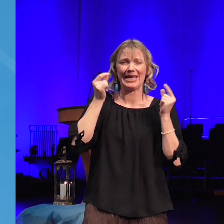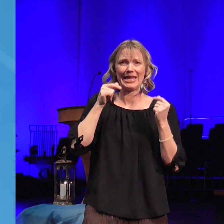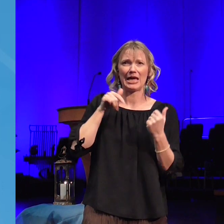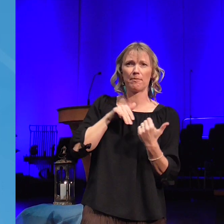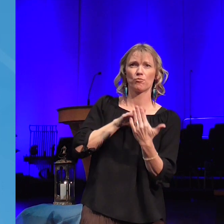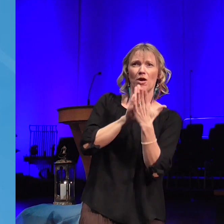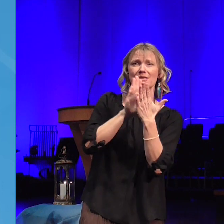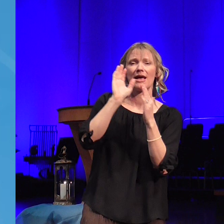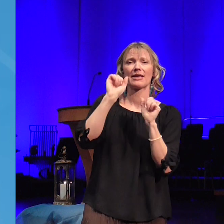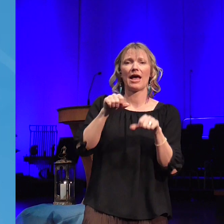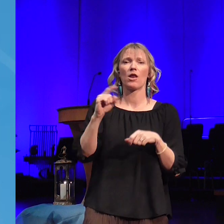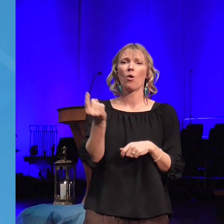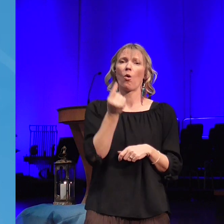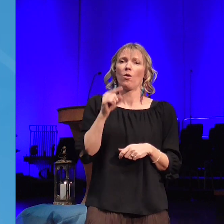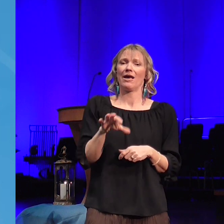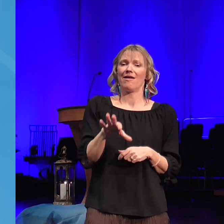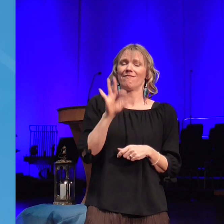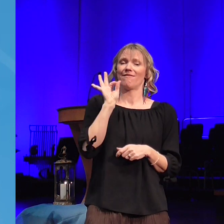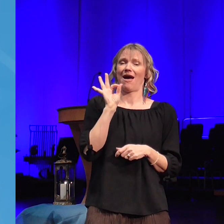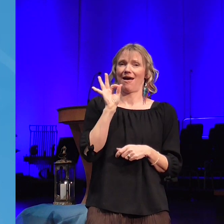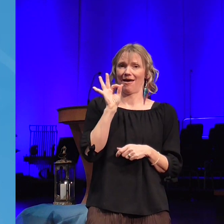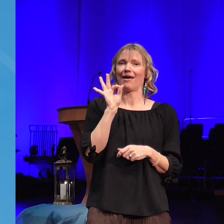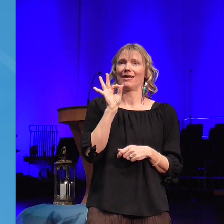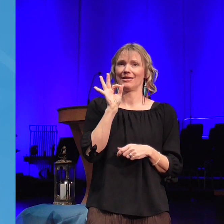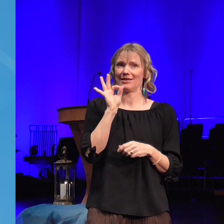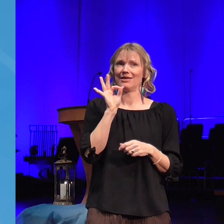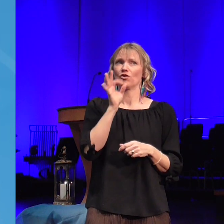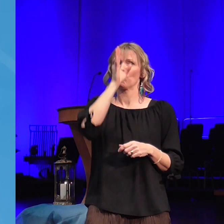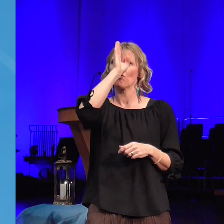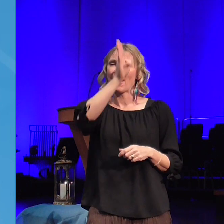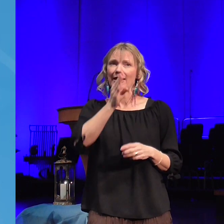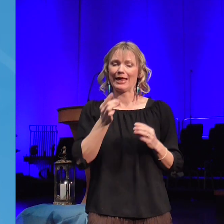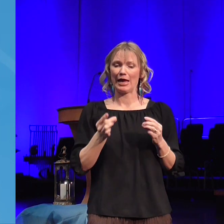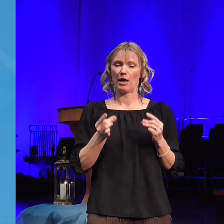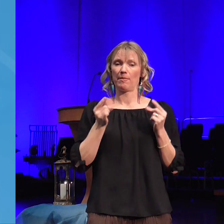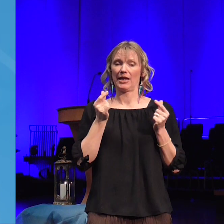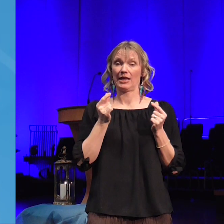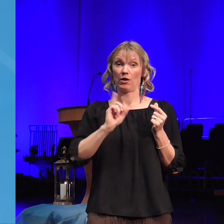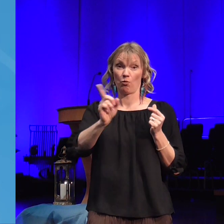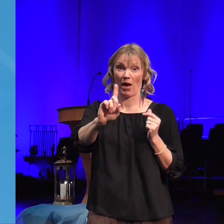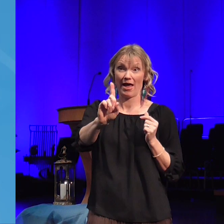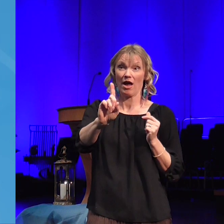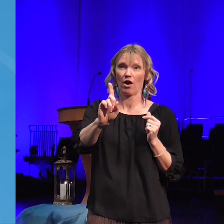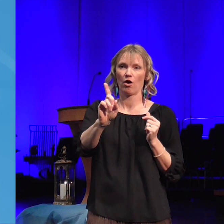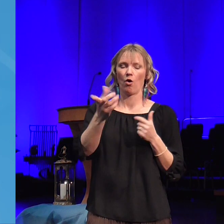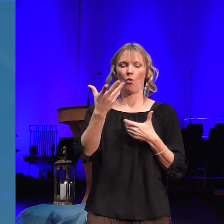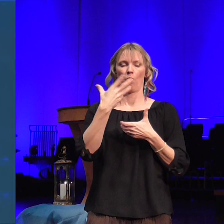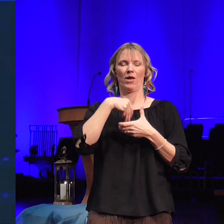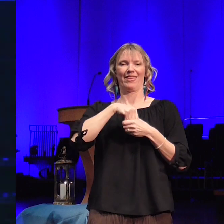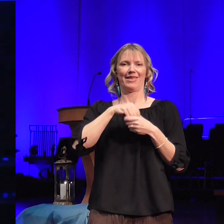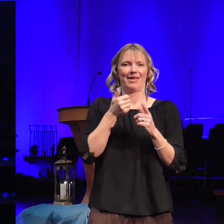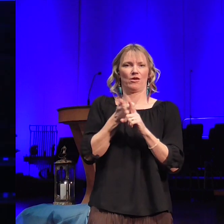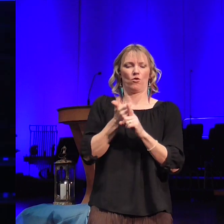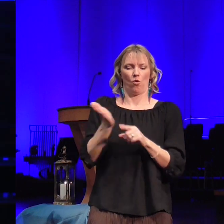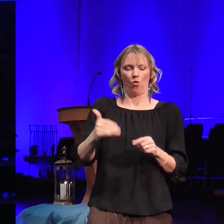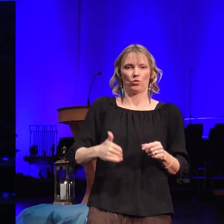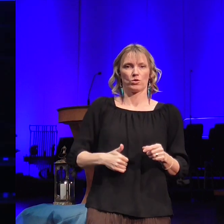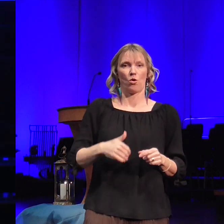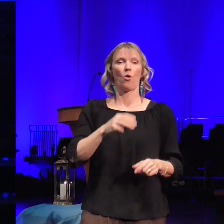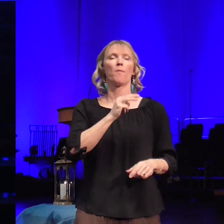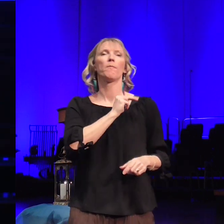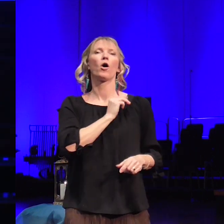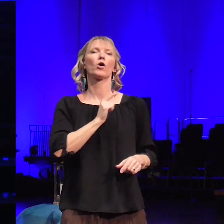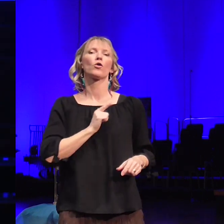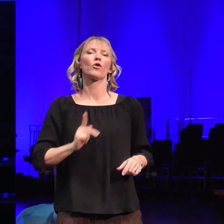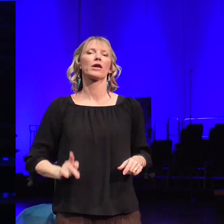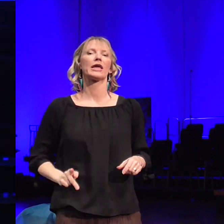can be found only and directly and immediately in our own soul. You know, Martin Luther King Jr. used